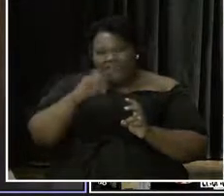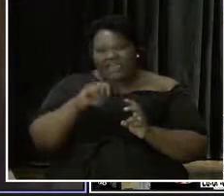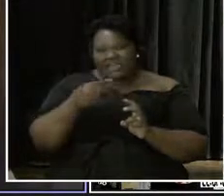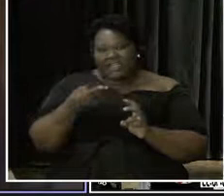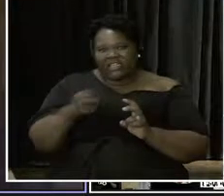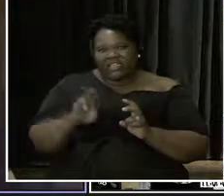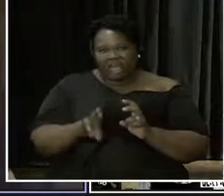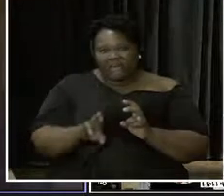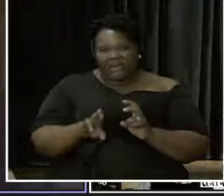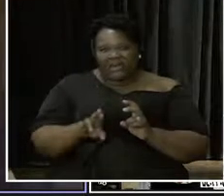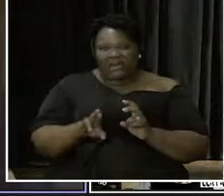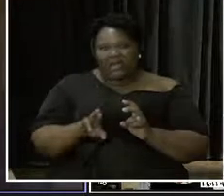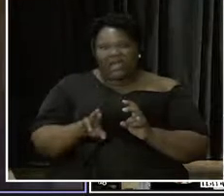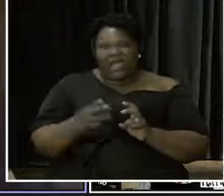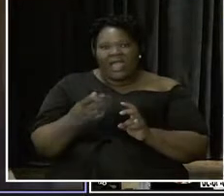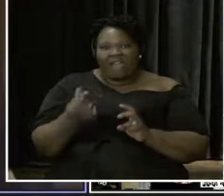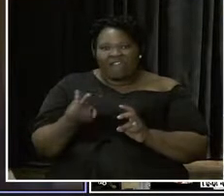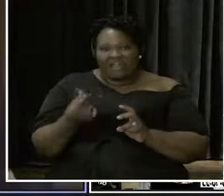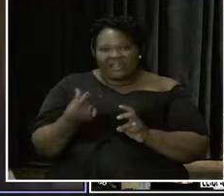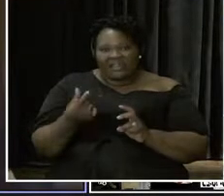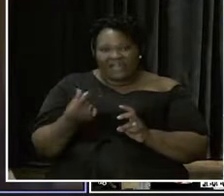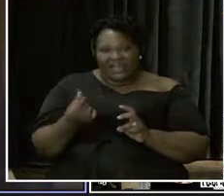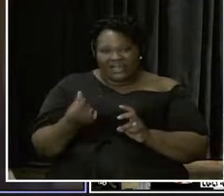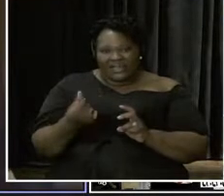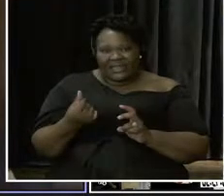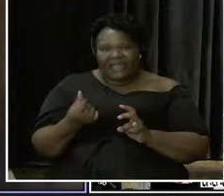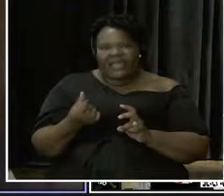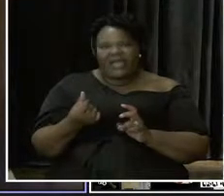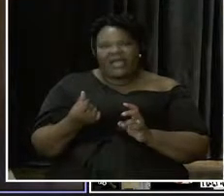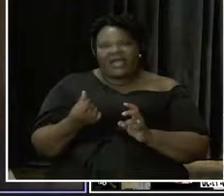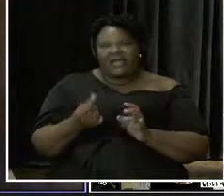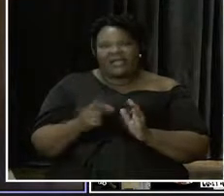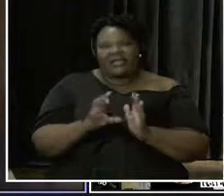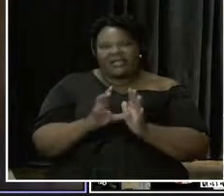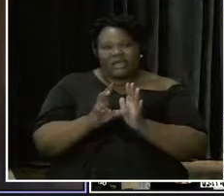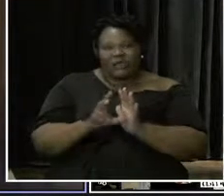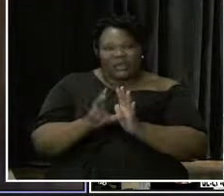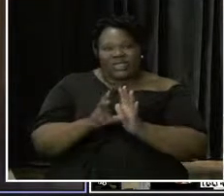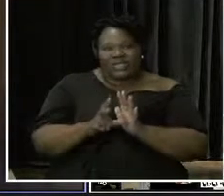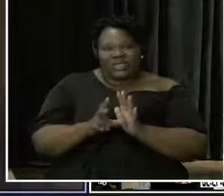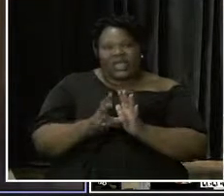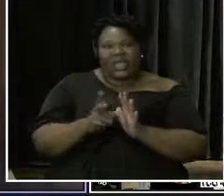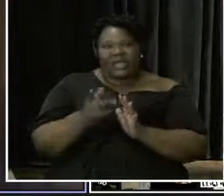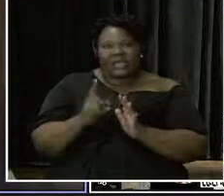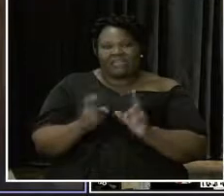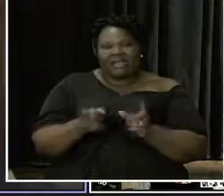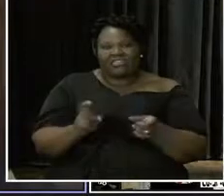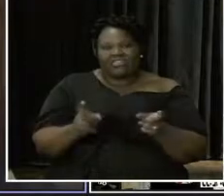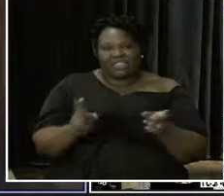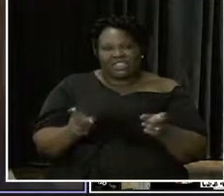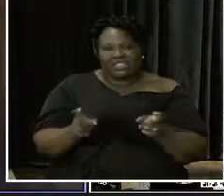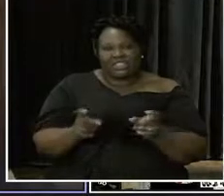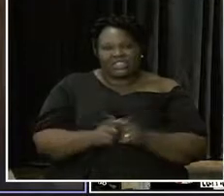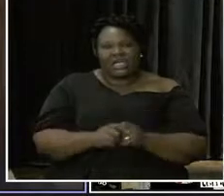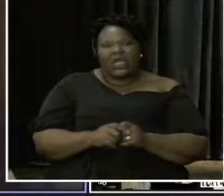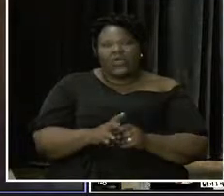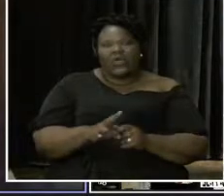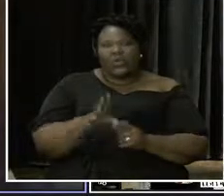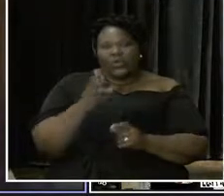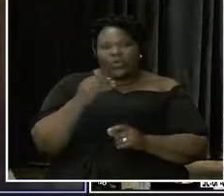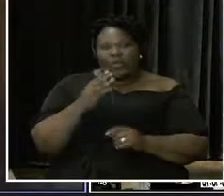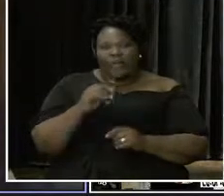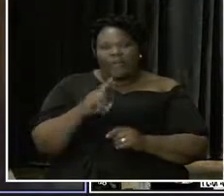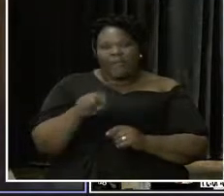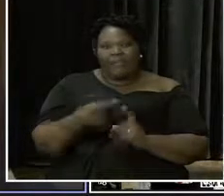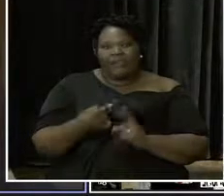also to the Finance, Security and Emergency Services Committee. We deal with unauthorized expenditure and